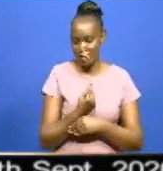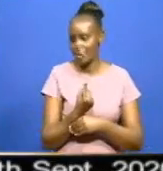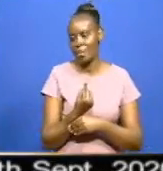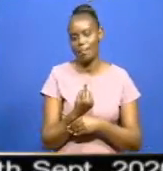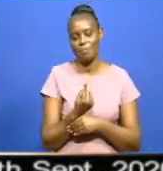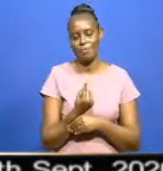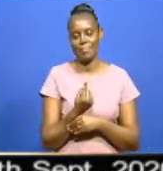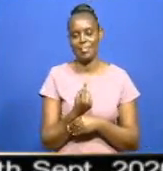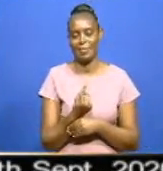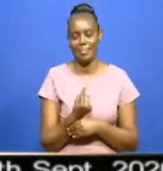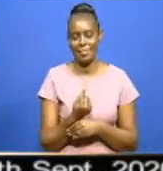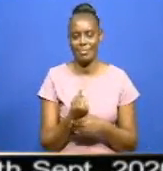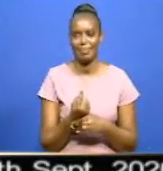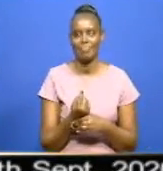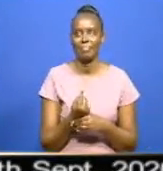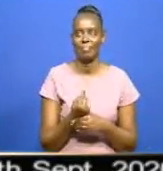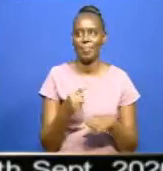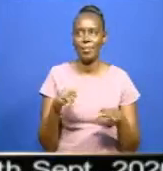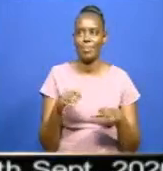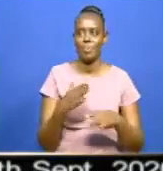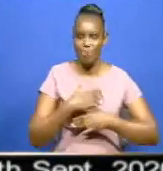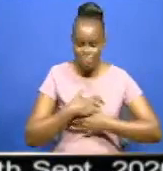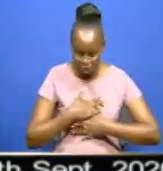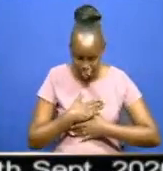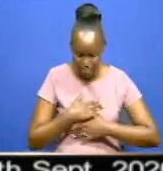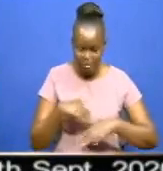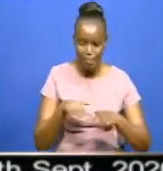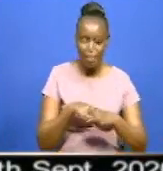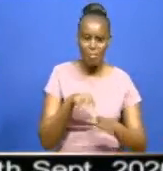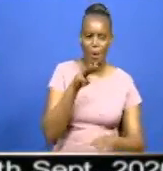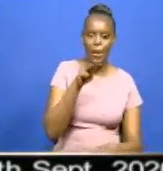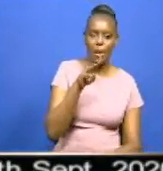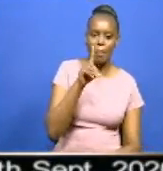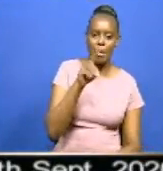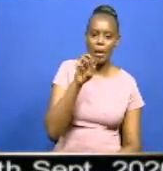other. Member for Mandela East.